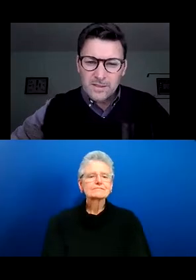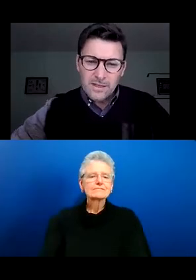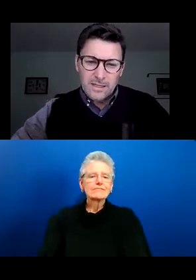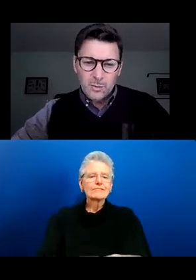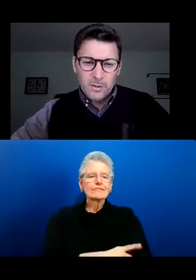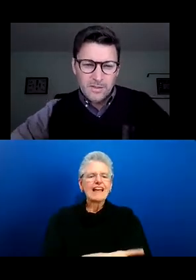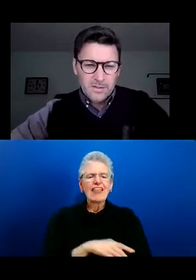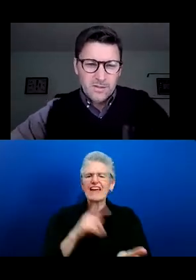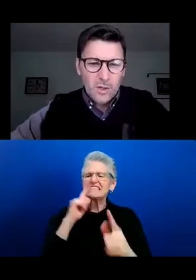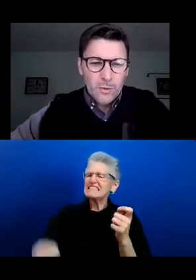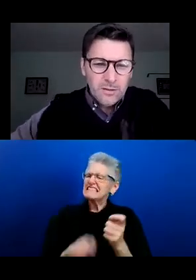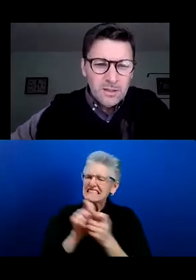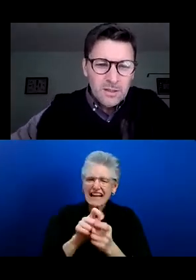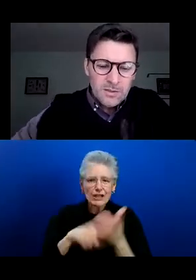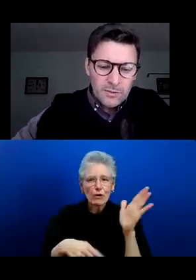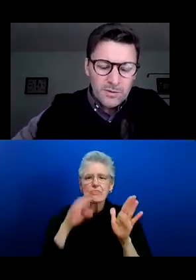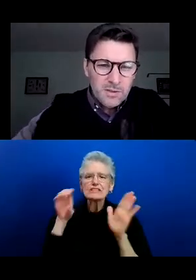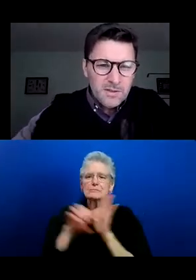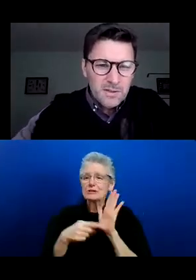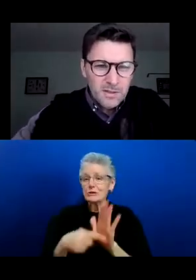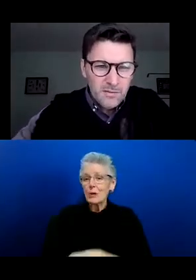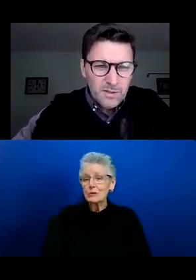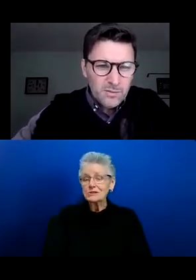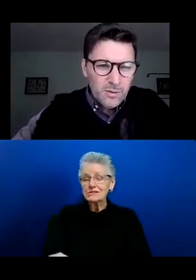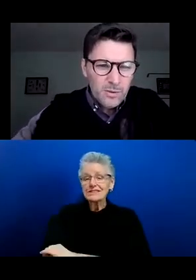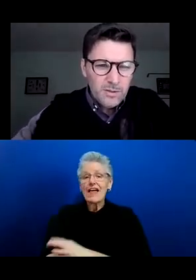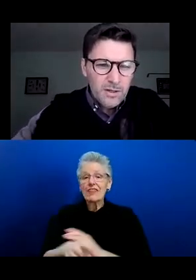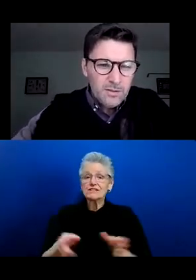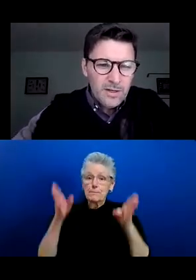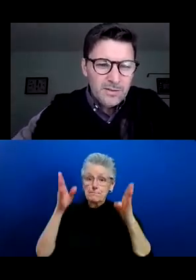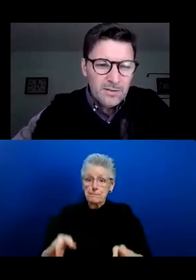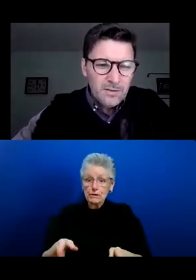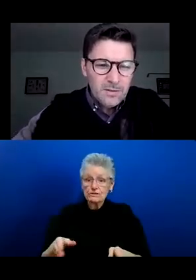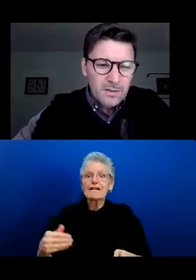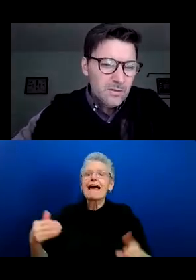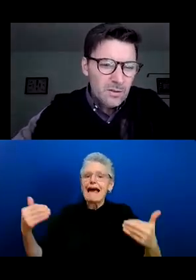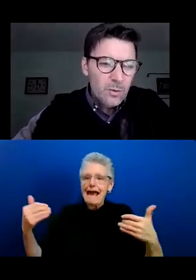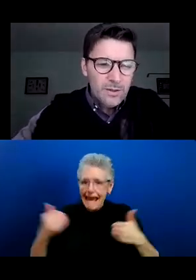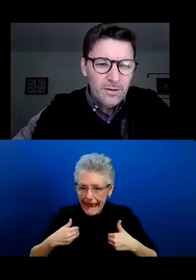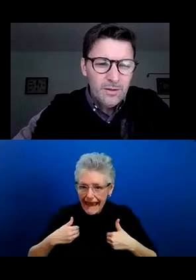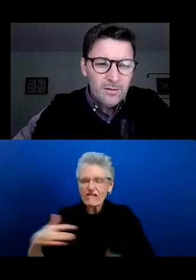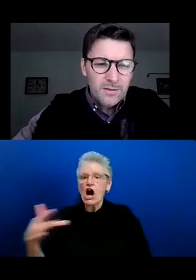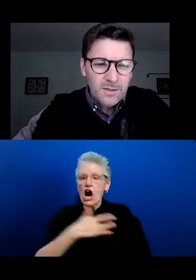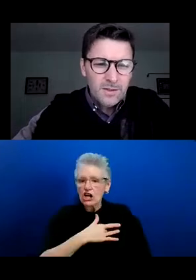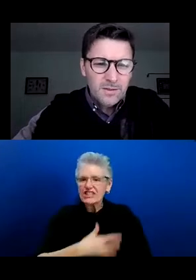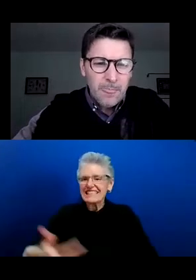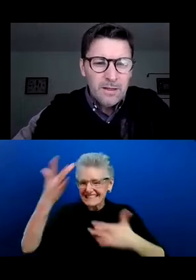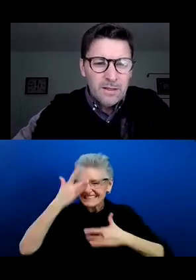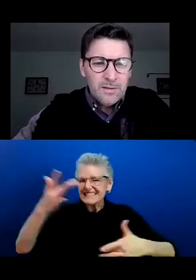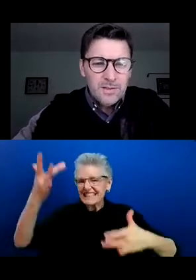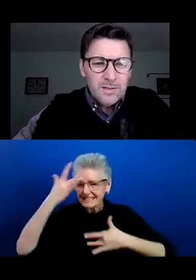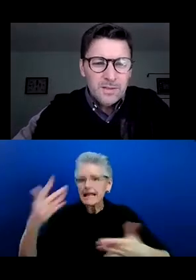That is exactly what this is showing. So this is an individual with cardiovascular disease or coronary artery